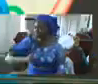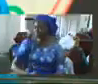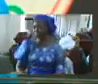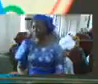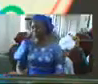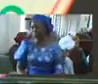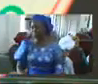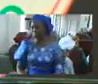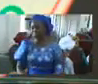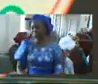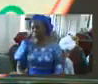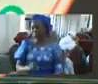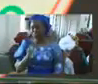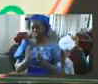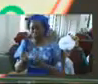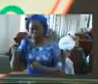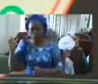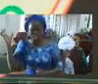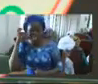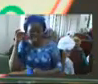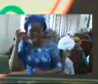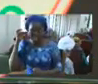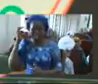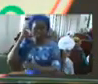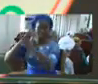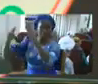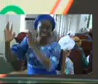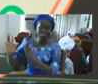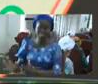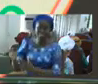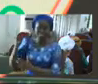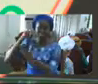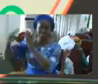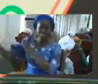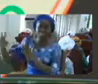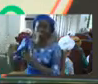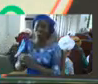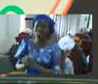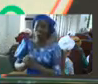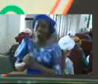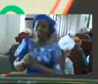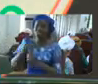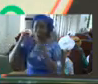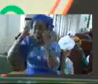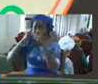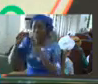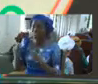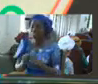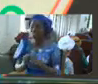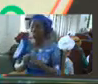If you hear the prophecy concerning the international scene, God